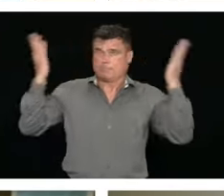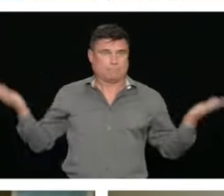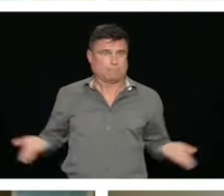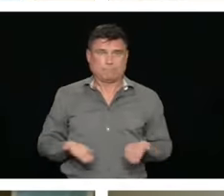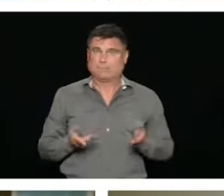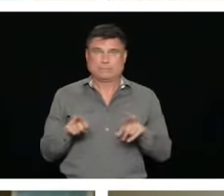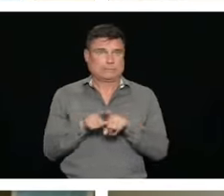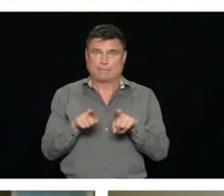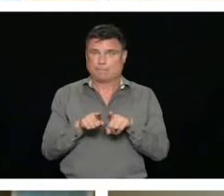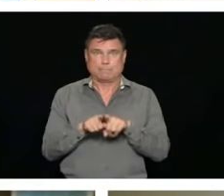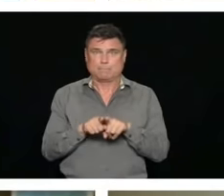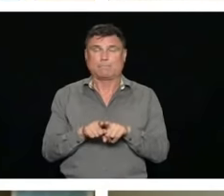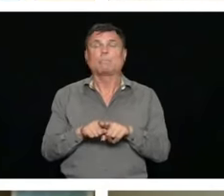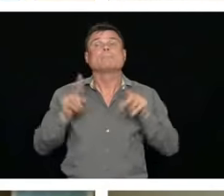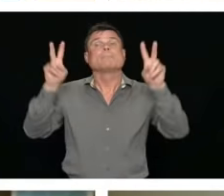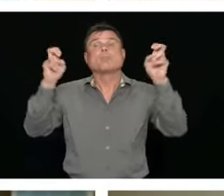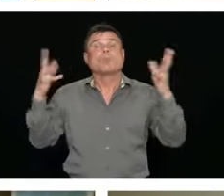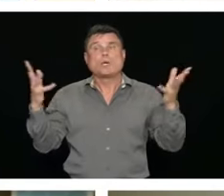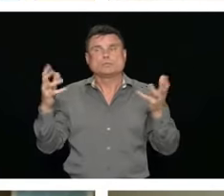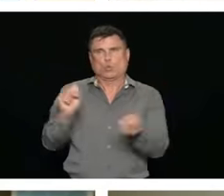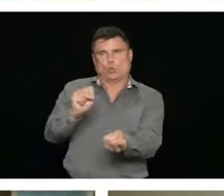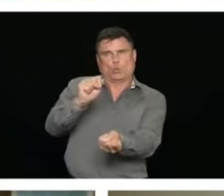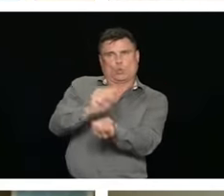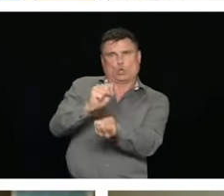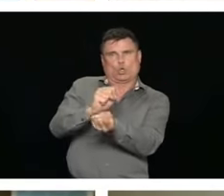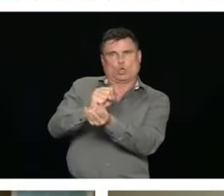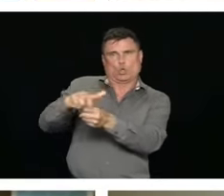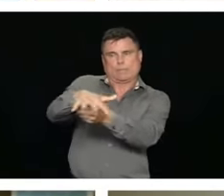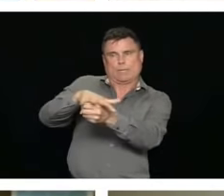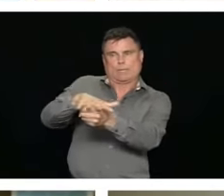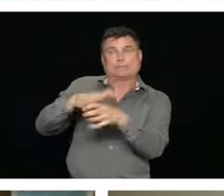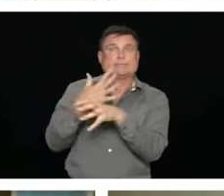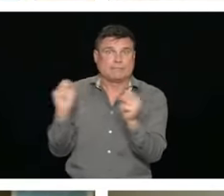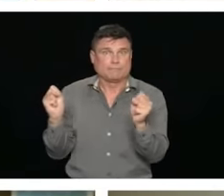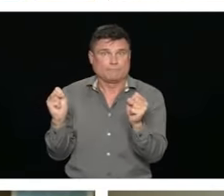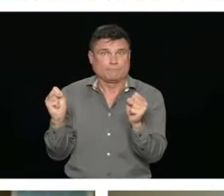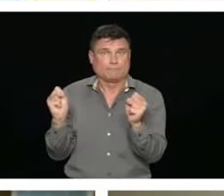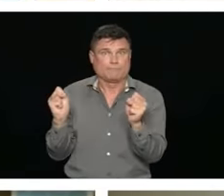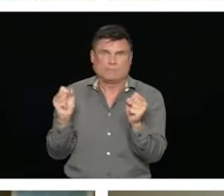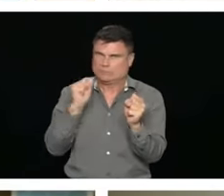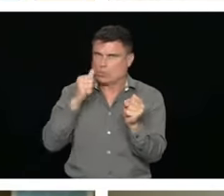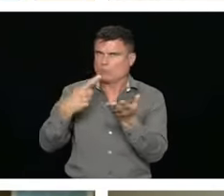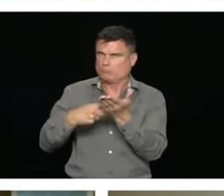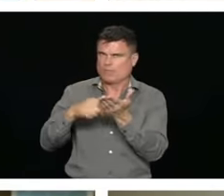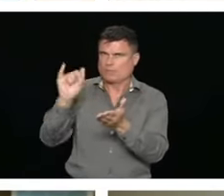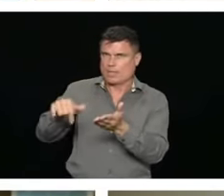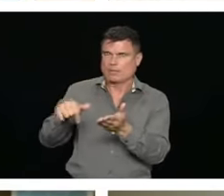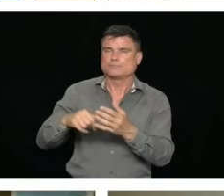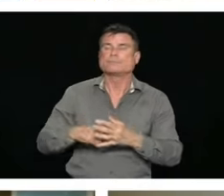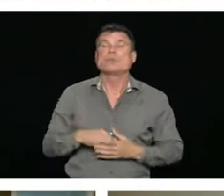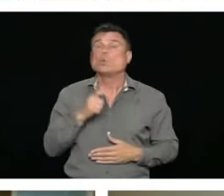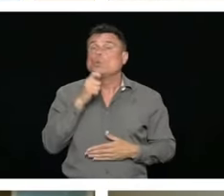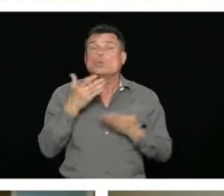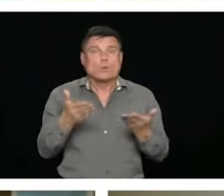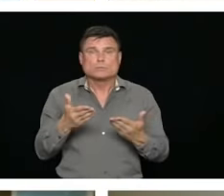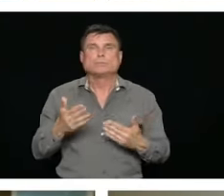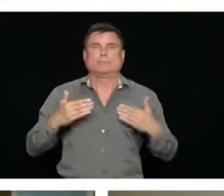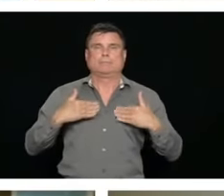as Dr. Henry often says, be kind, be calm, and be safe. And as Minister Dix always says,